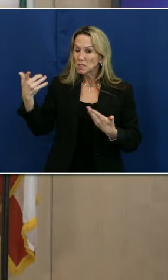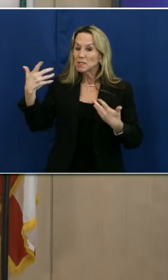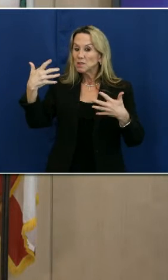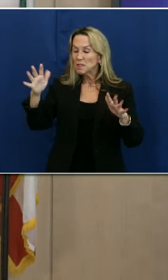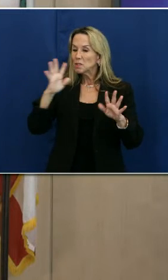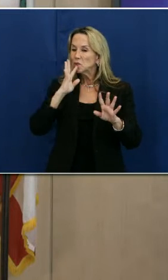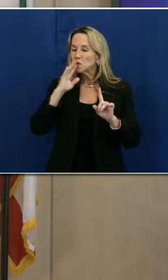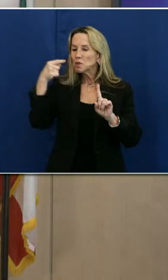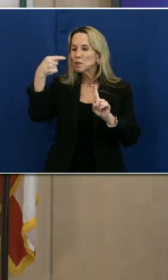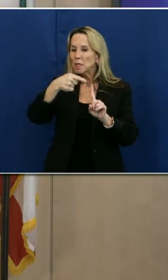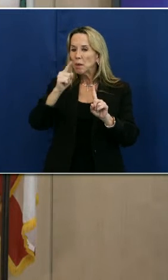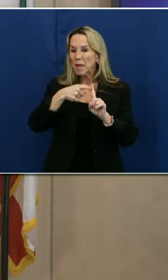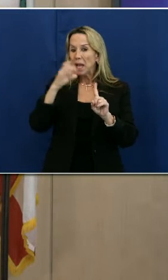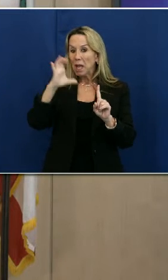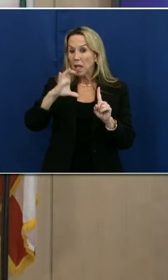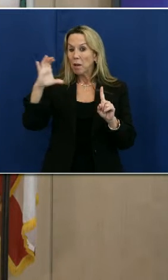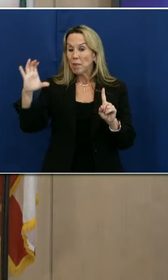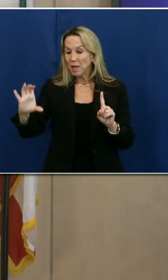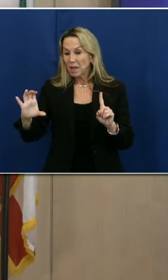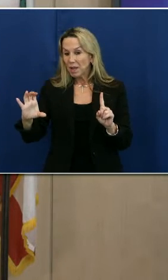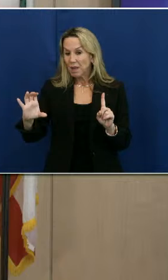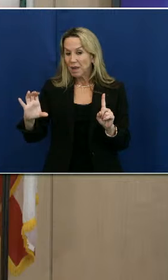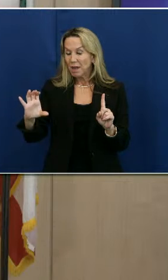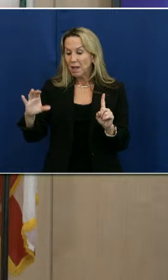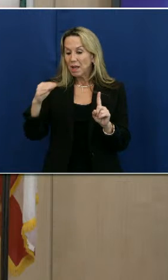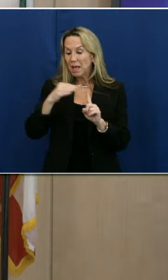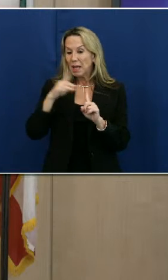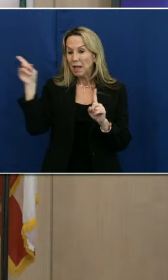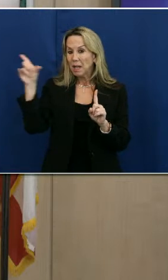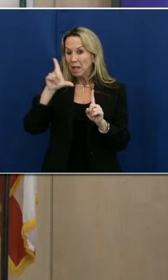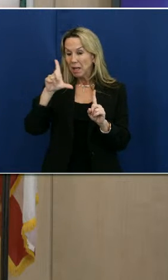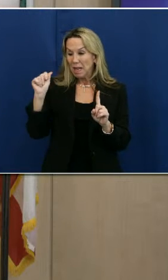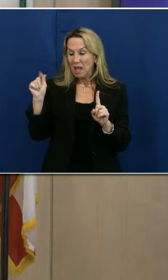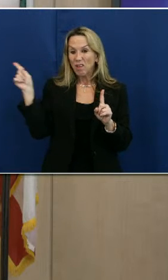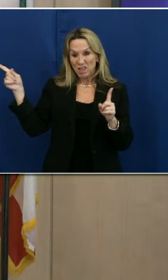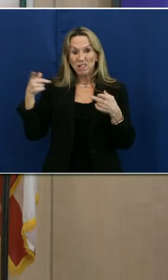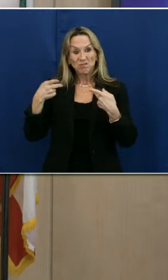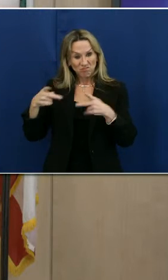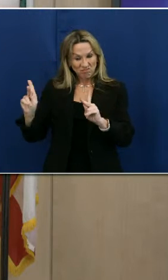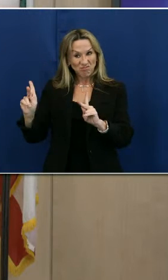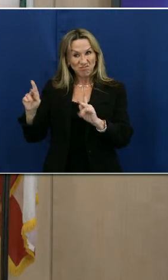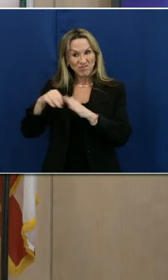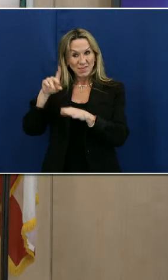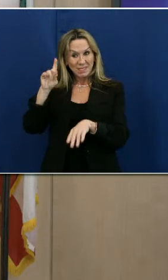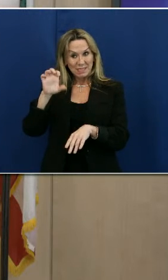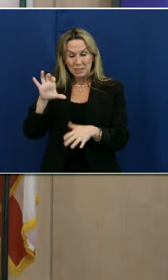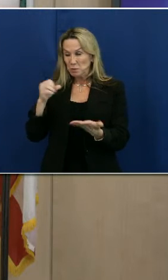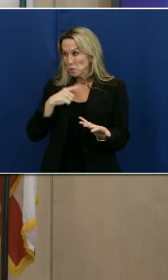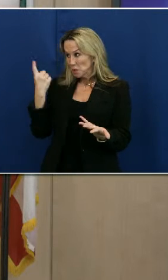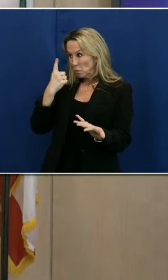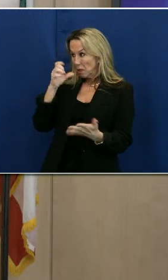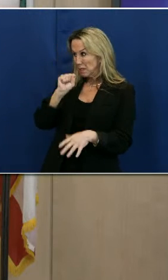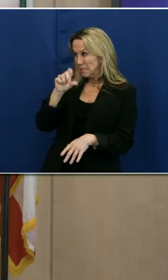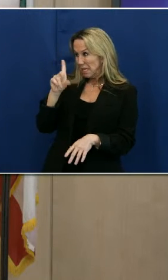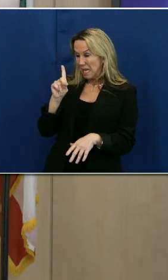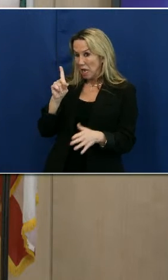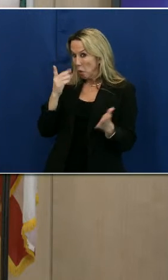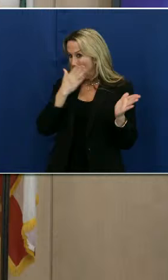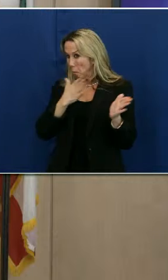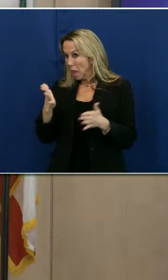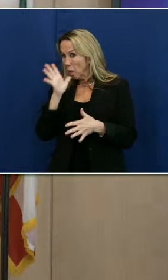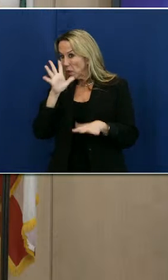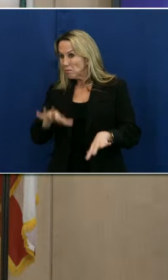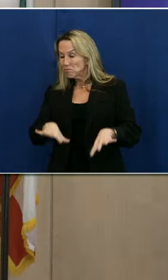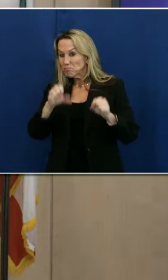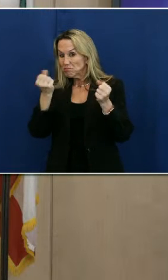December. Any idea when San Diegans may be allowed to have conventions, or and if you have any thoughts on their safety plans that are